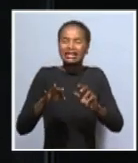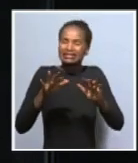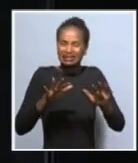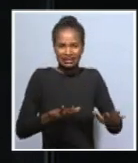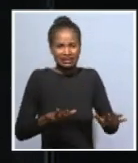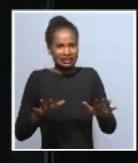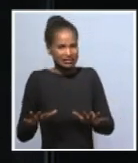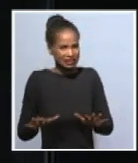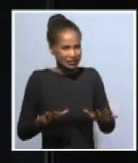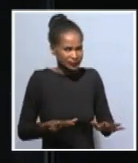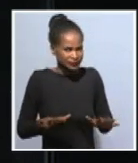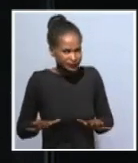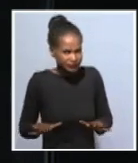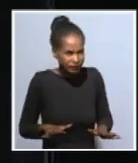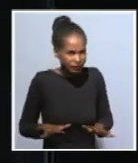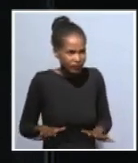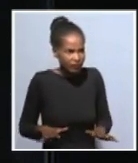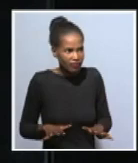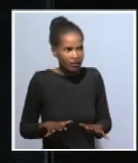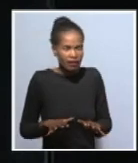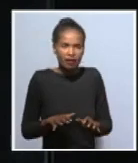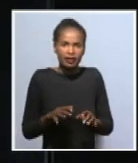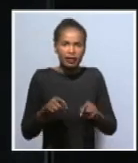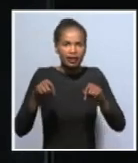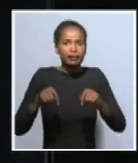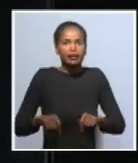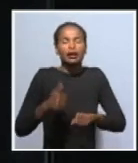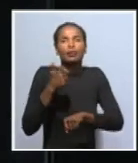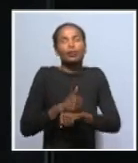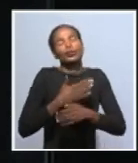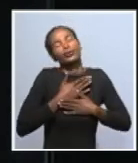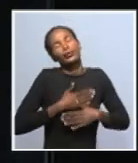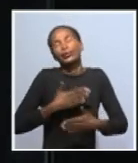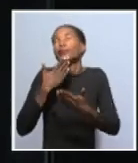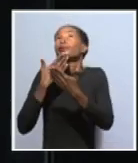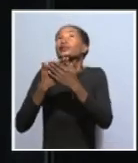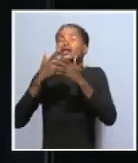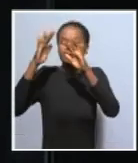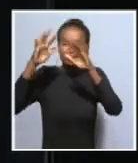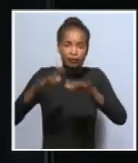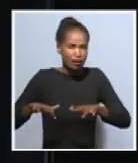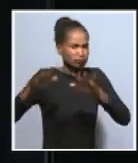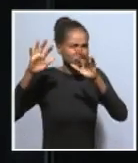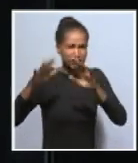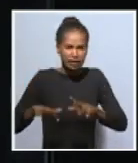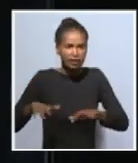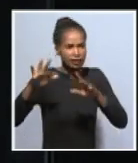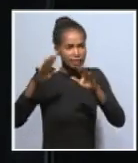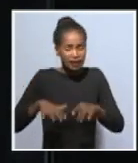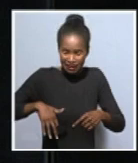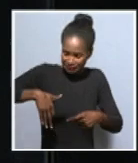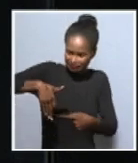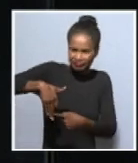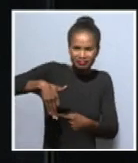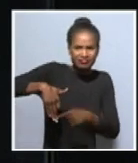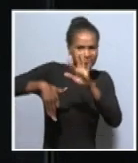Now, in some parts, in some parts we have received sufficient rains, but we still have the south,